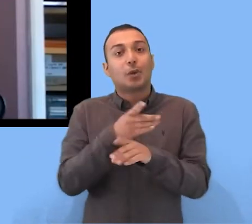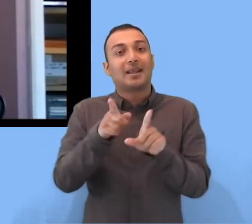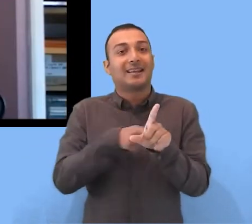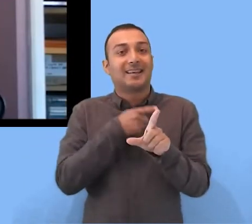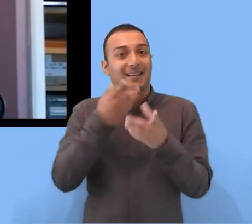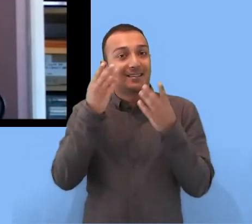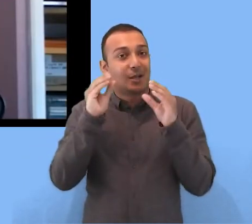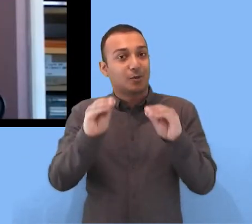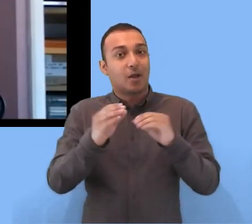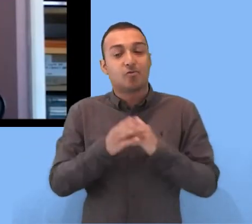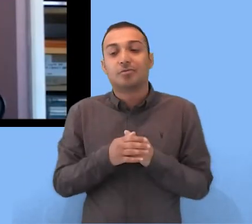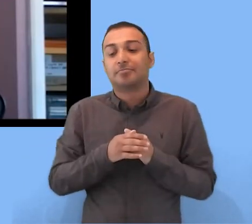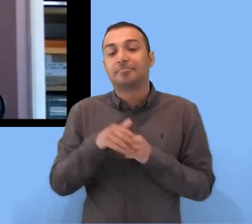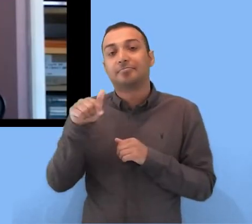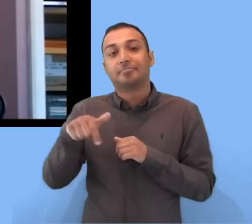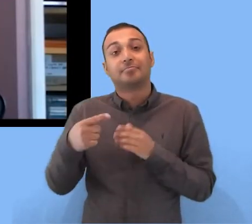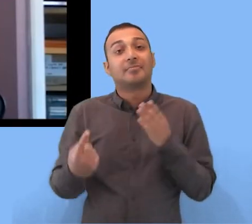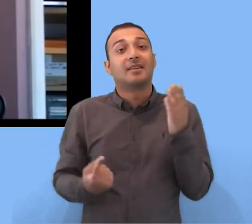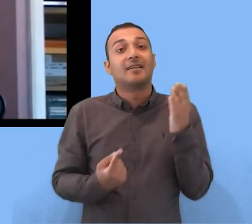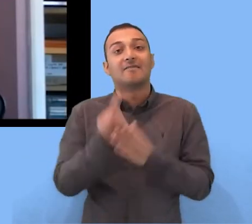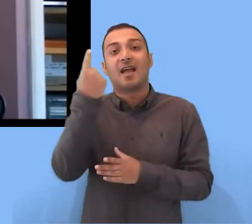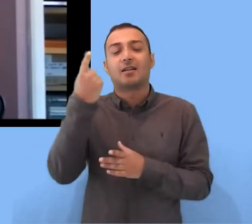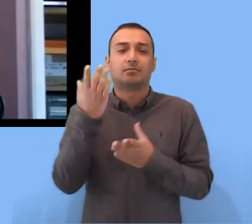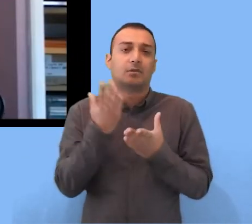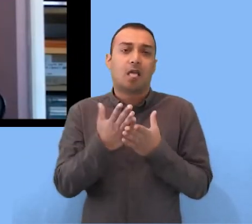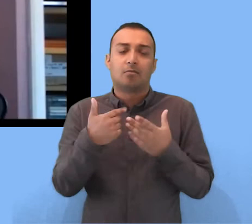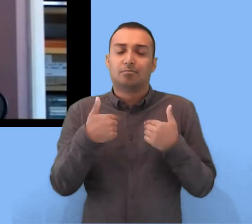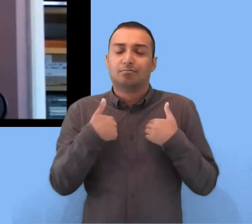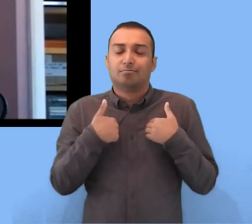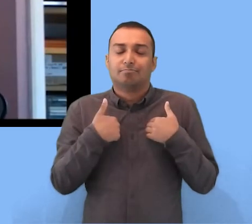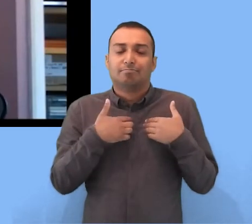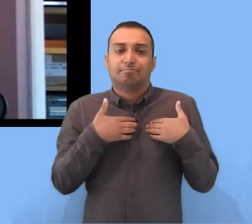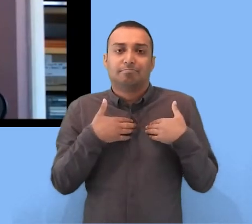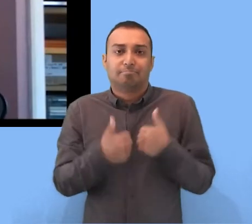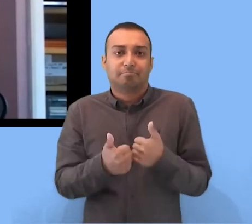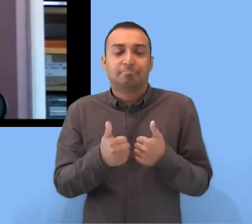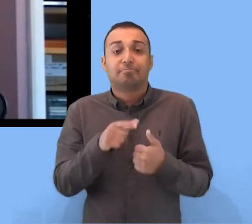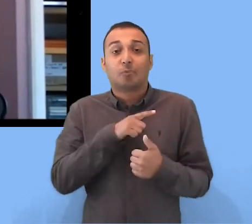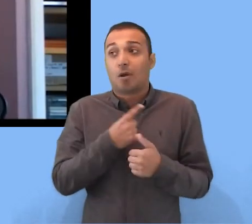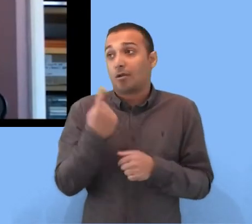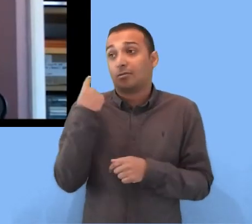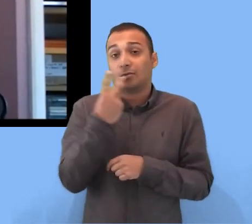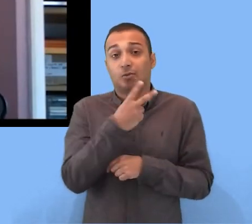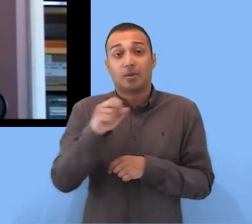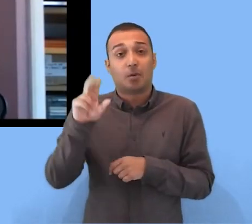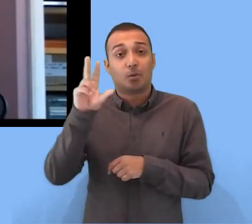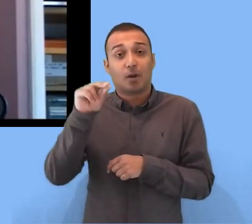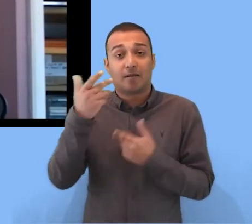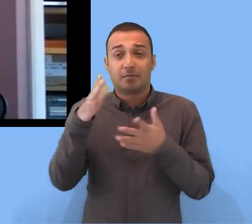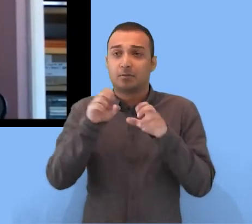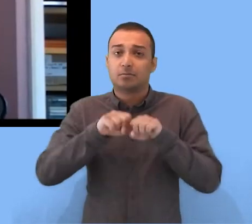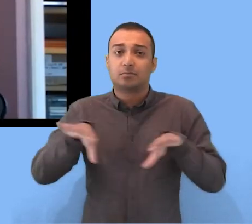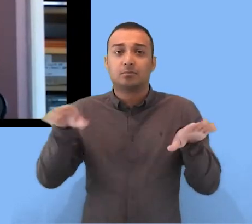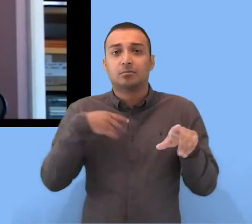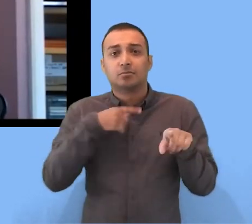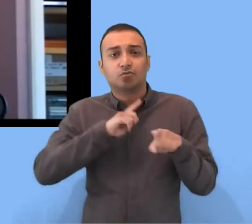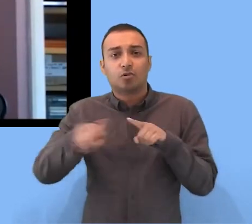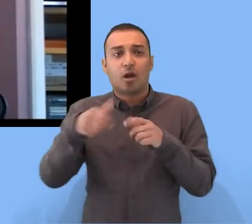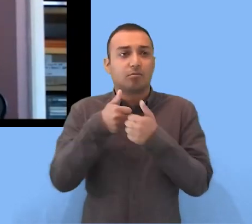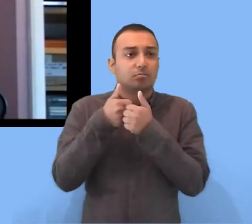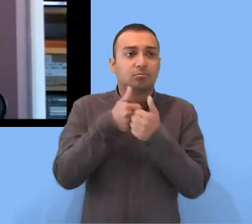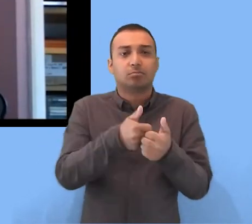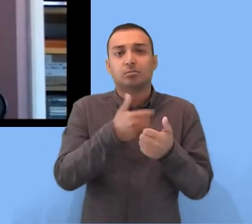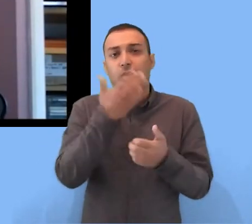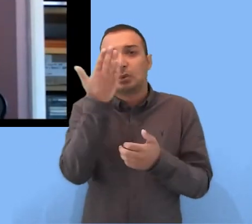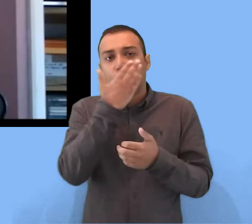event, parental engagement, is very close to our hearts. We launched Tapestry in 2012 as a tool to support schools and settings